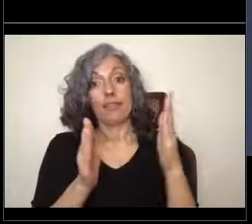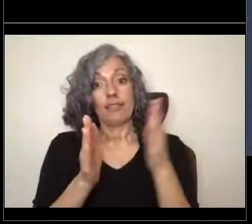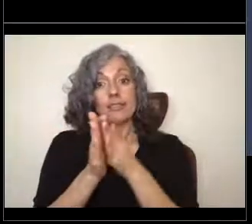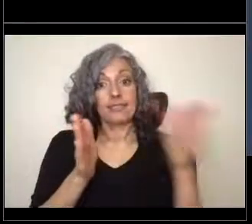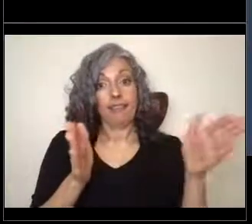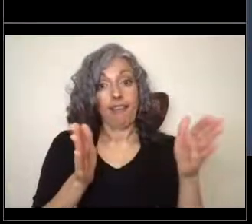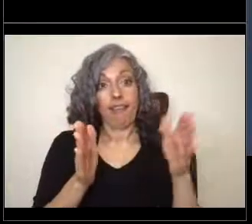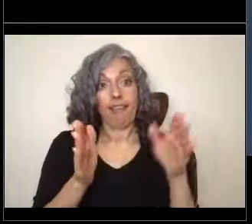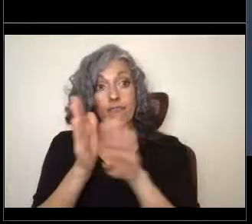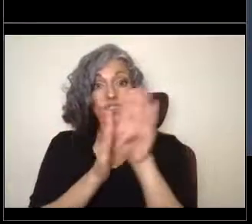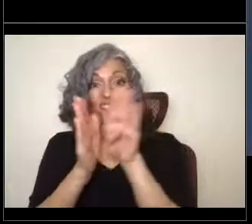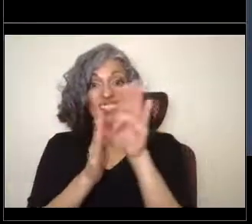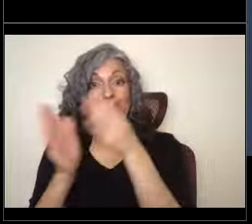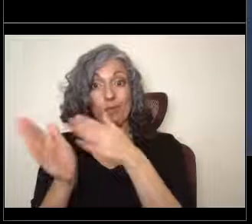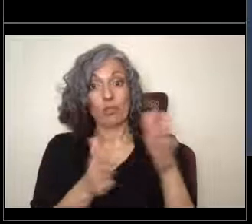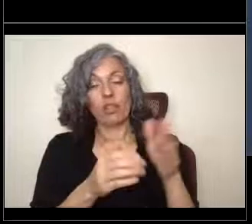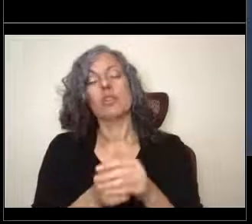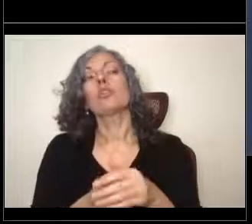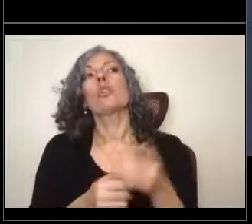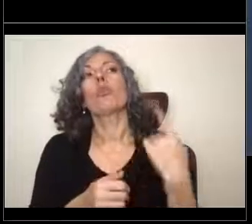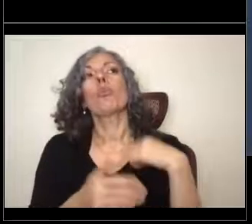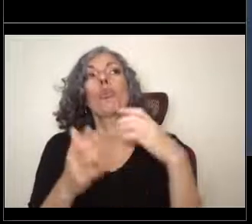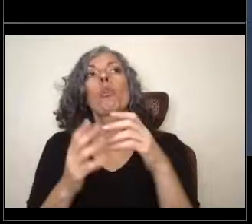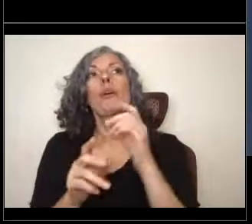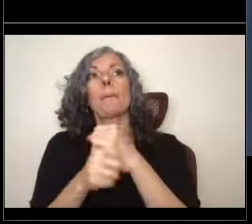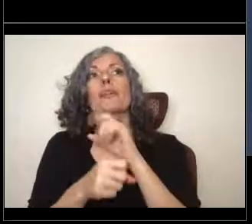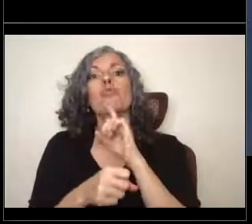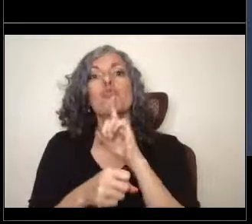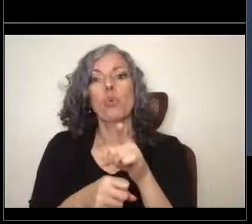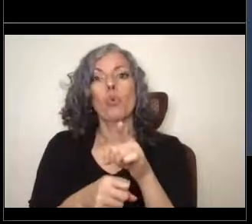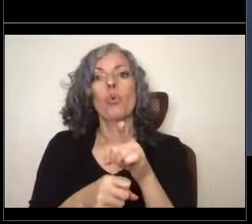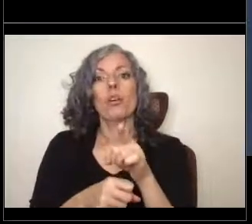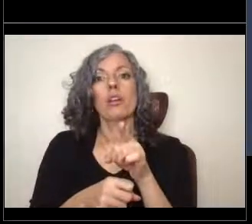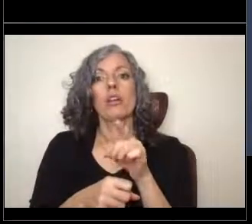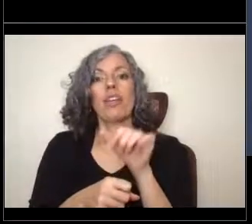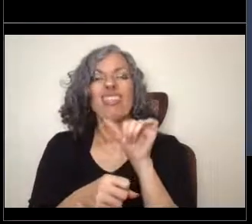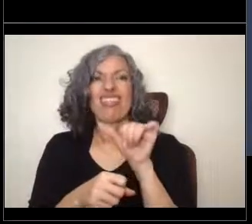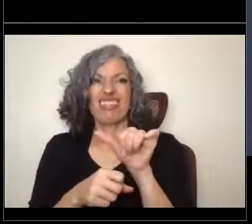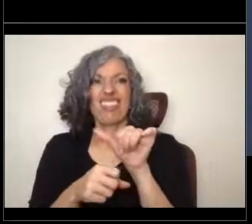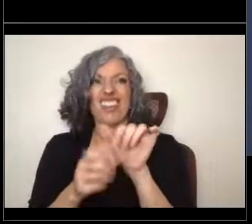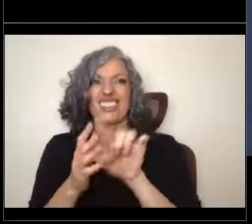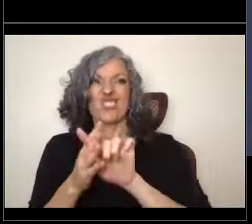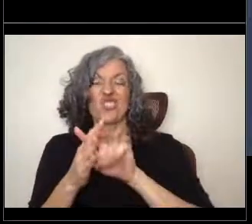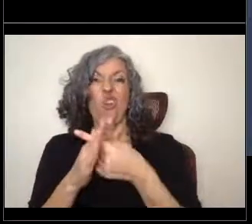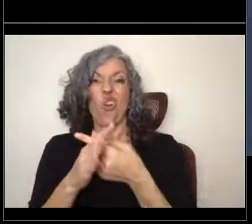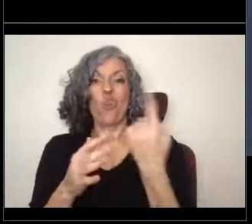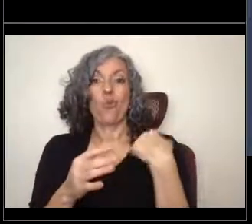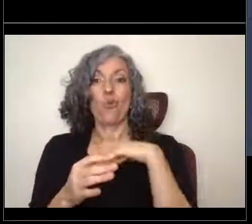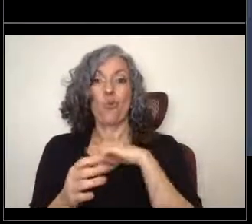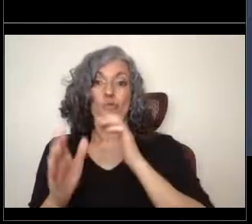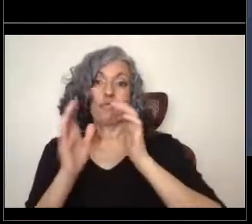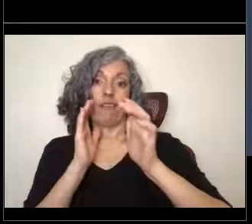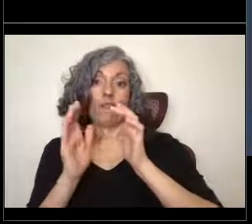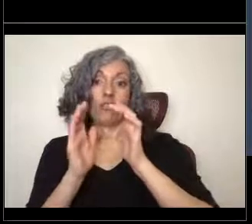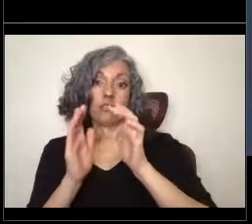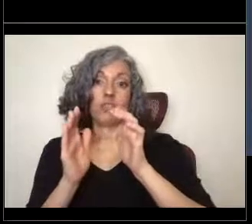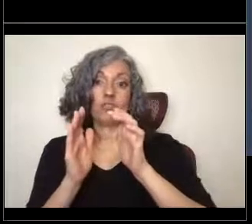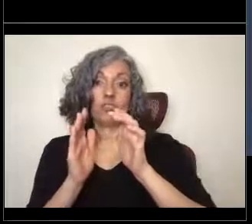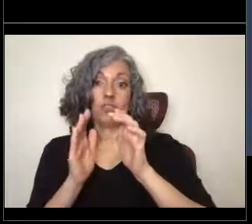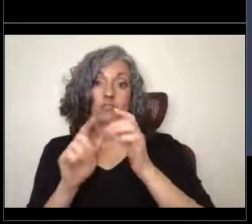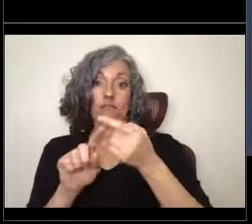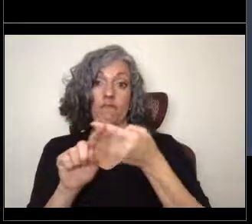plans, we want to make sure that we're setting that baseline engagement at that at the beginning of the process. And